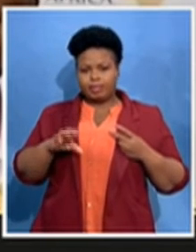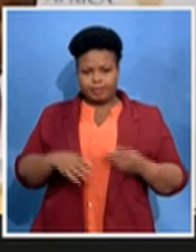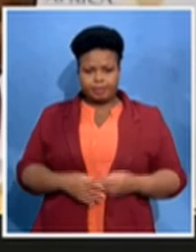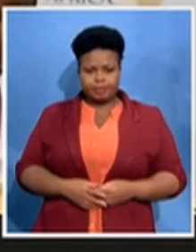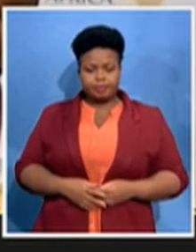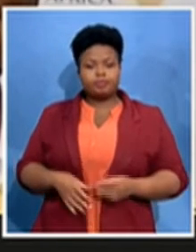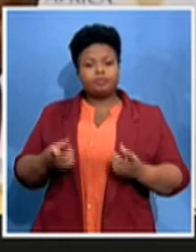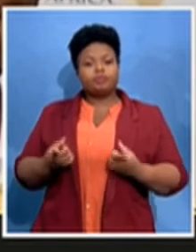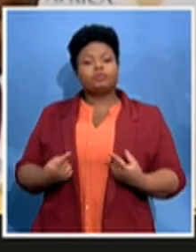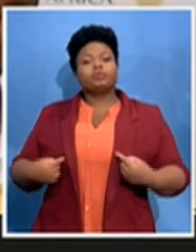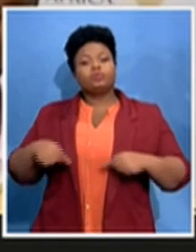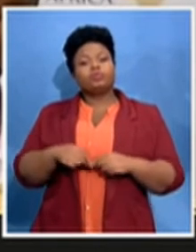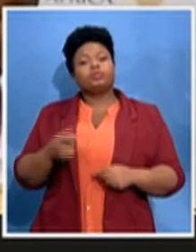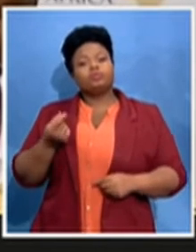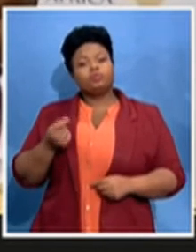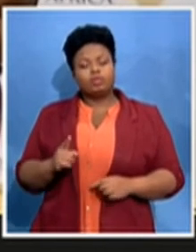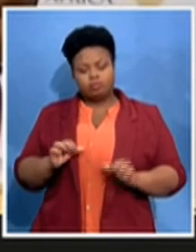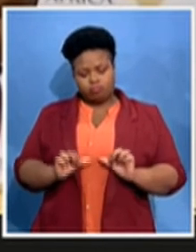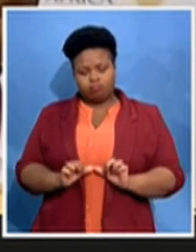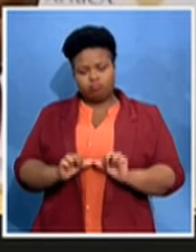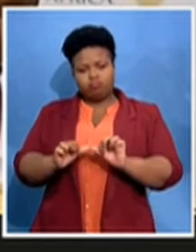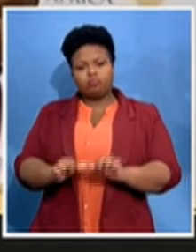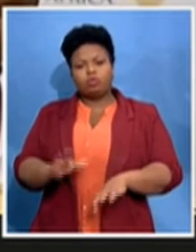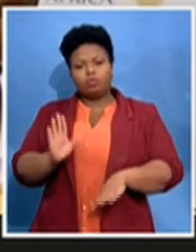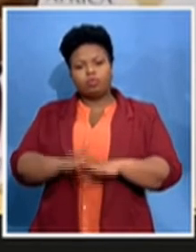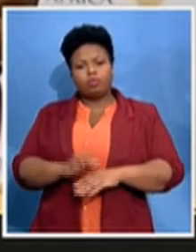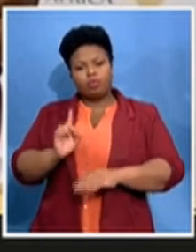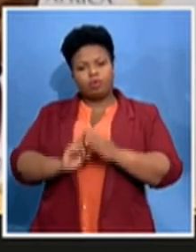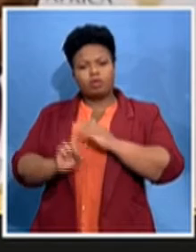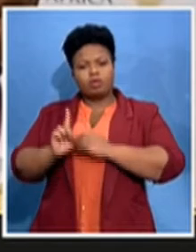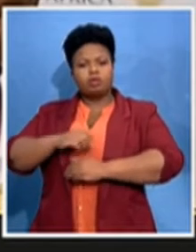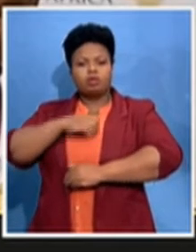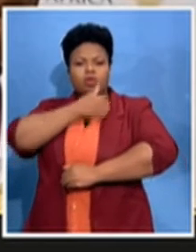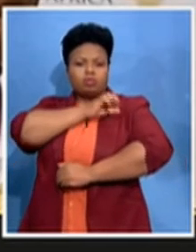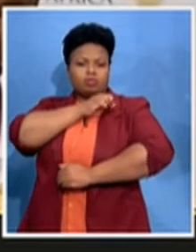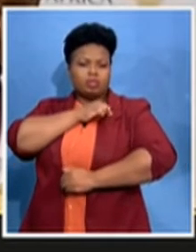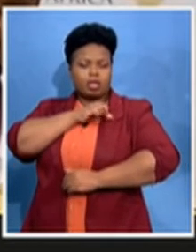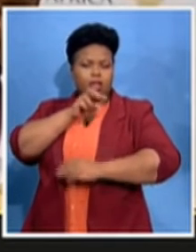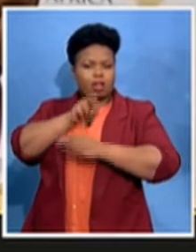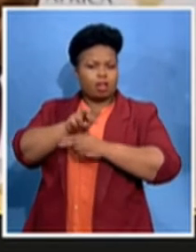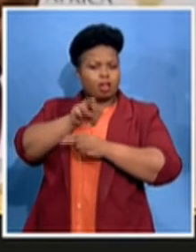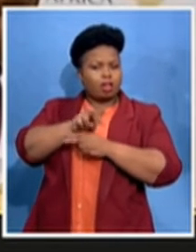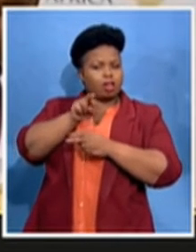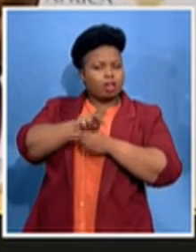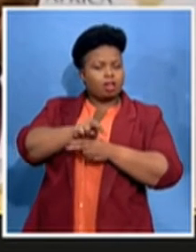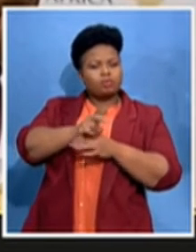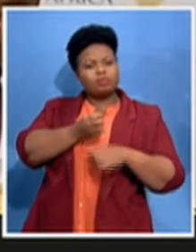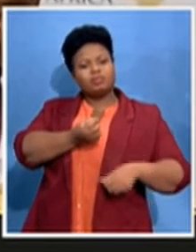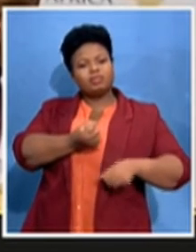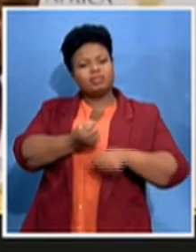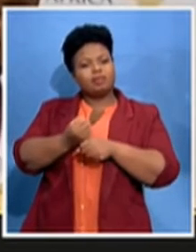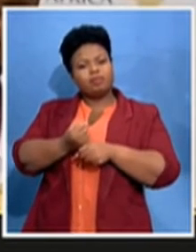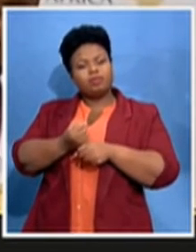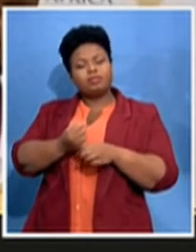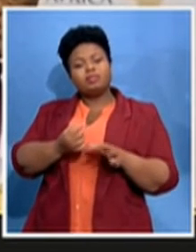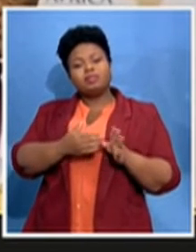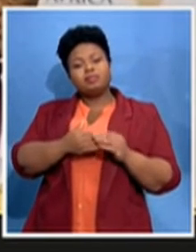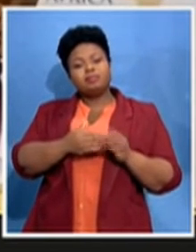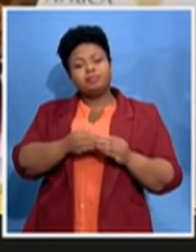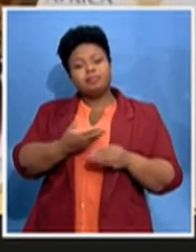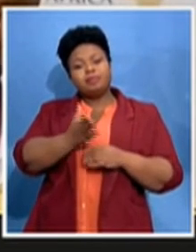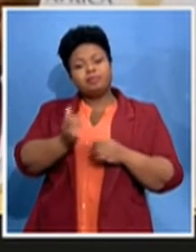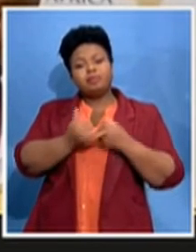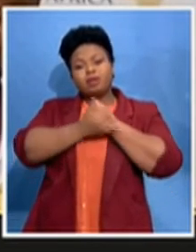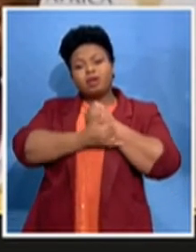clinical management to support member states through webinars to 42